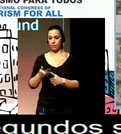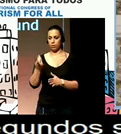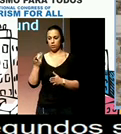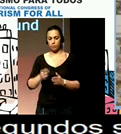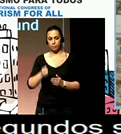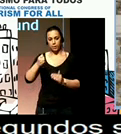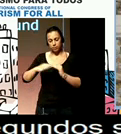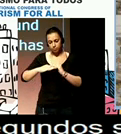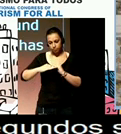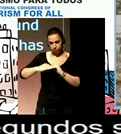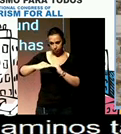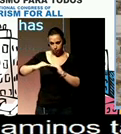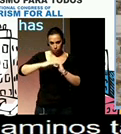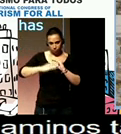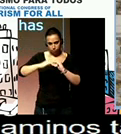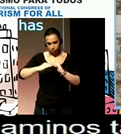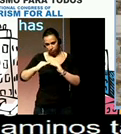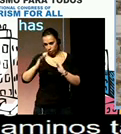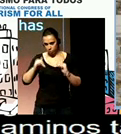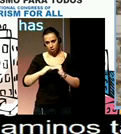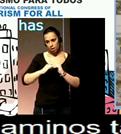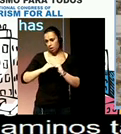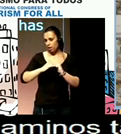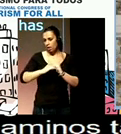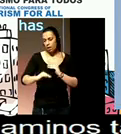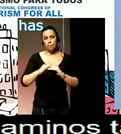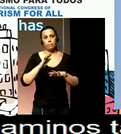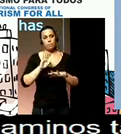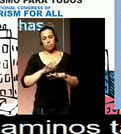users require some assistance to get around the side.